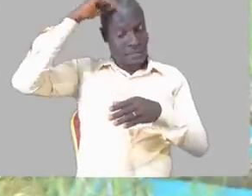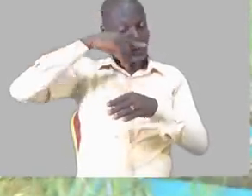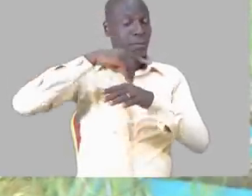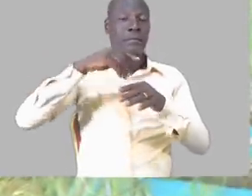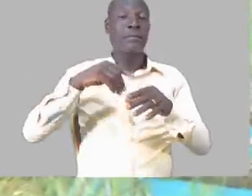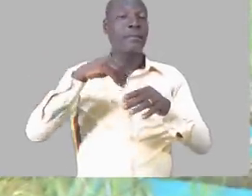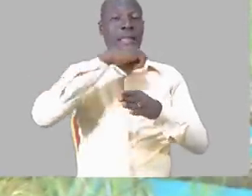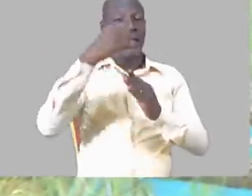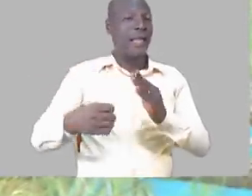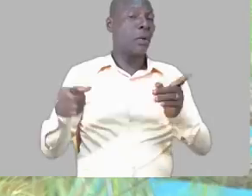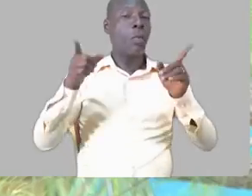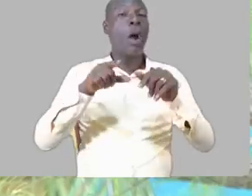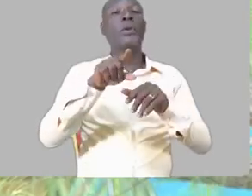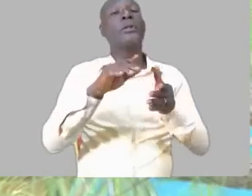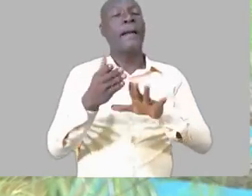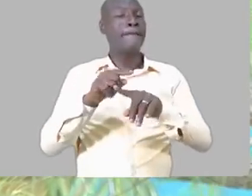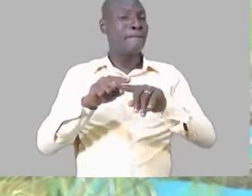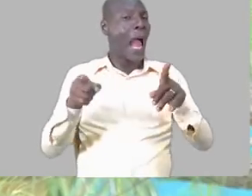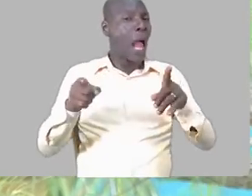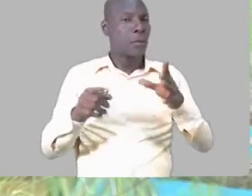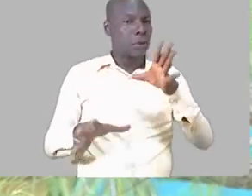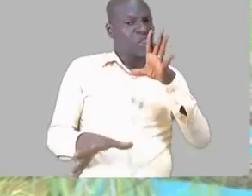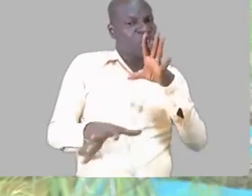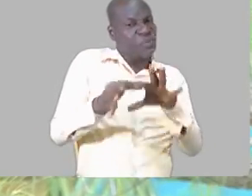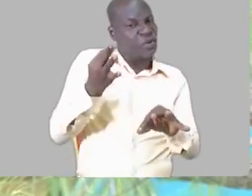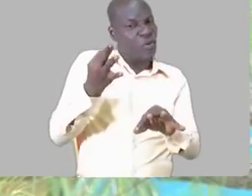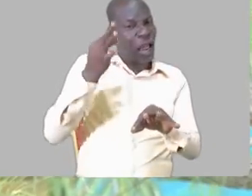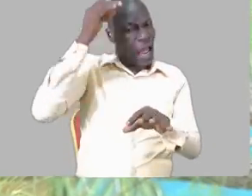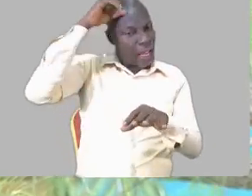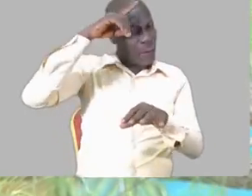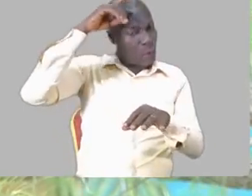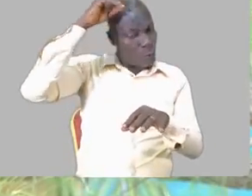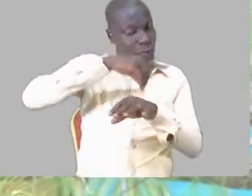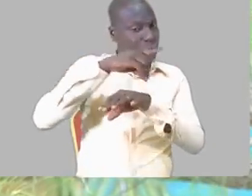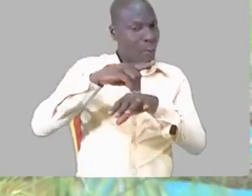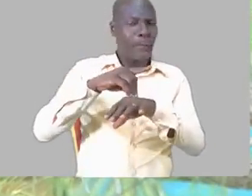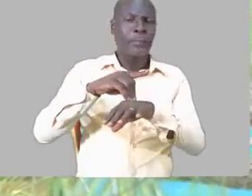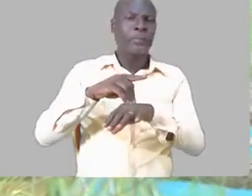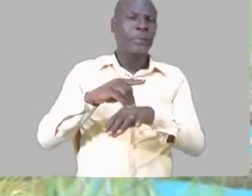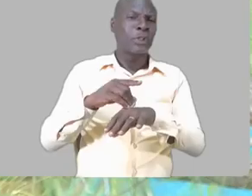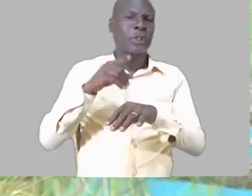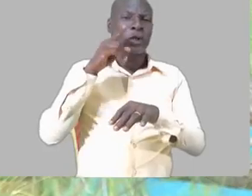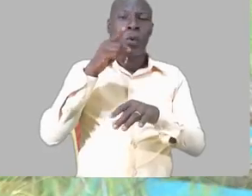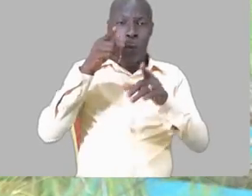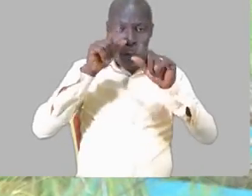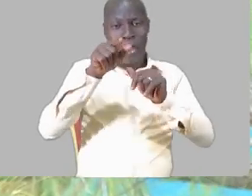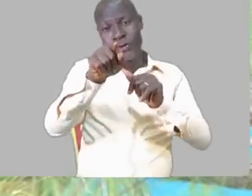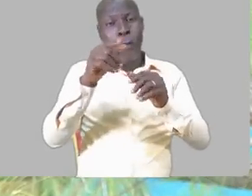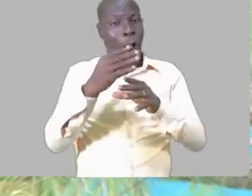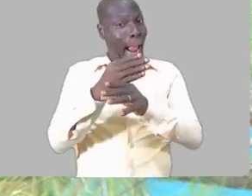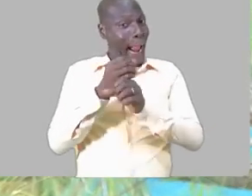we die. No more spiritual knowledge. Onyankopon asemu nimide no. So onipa